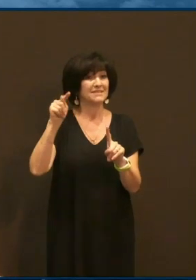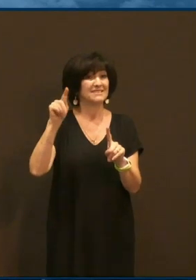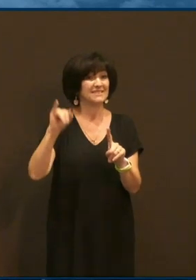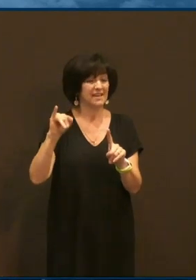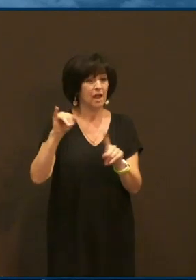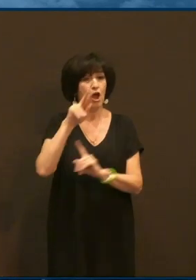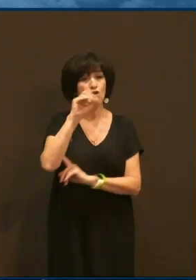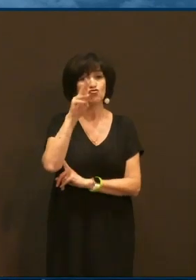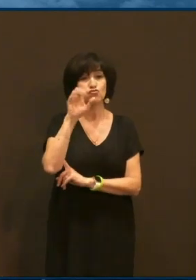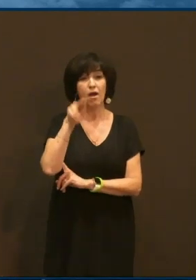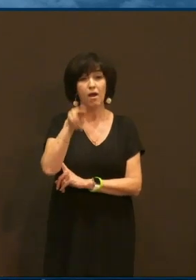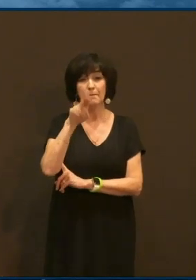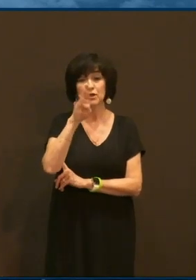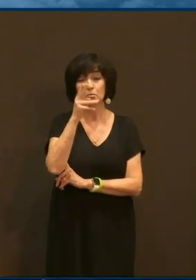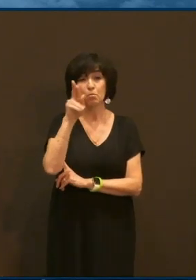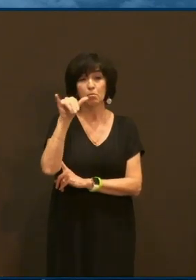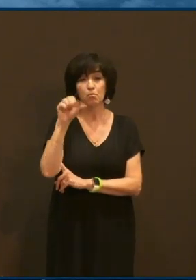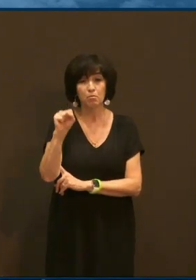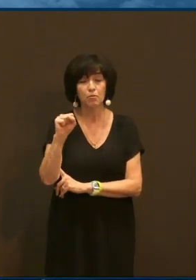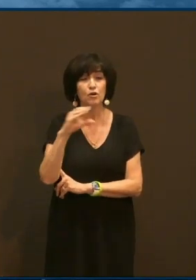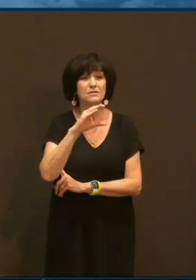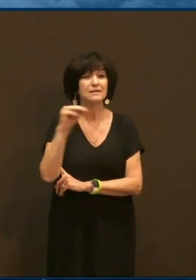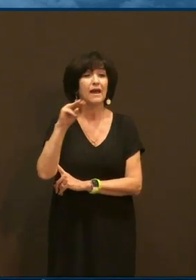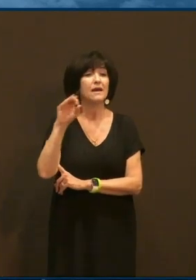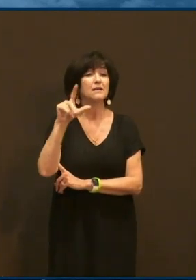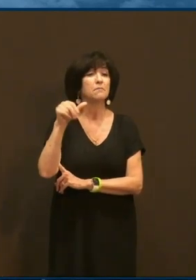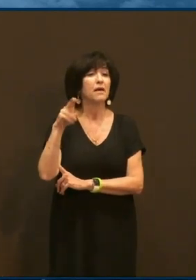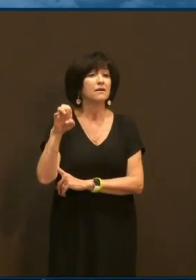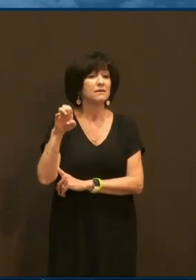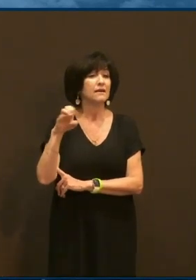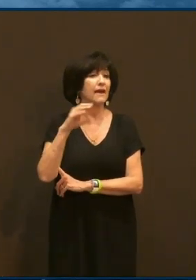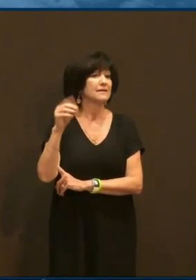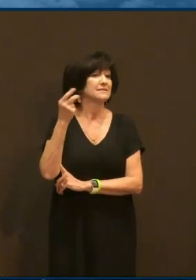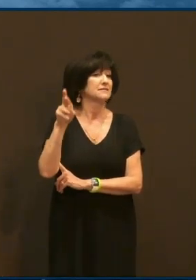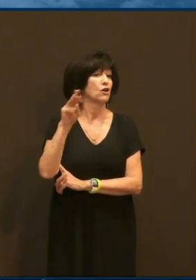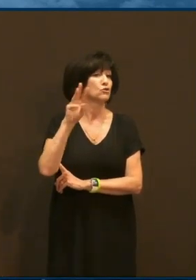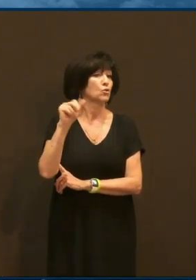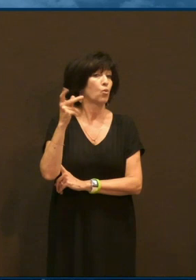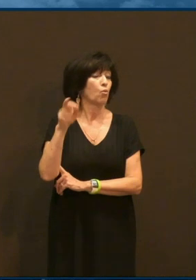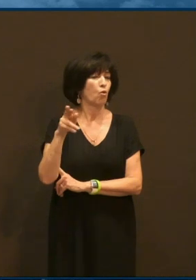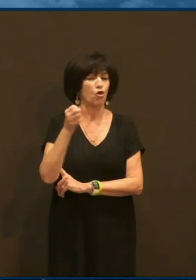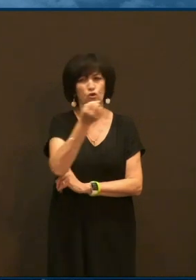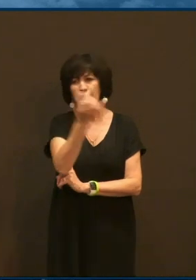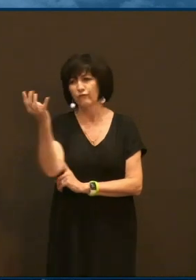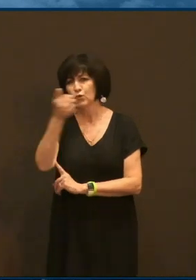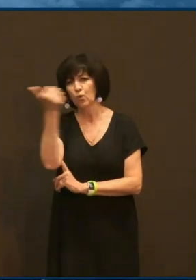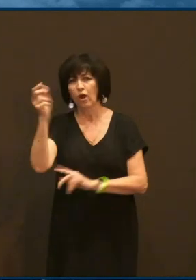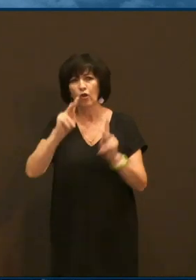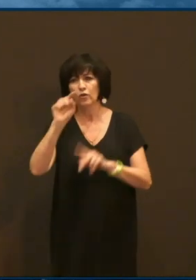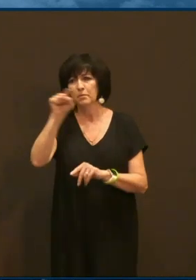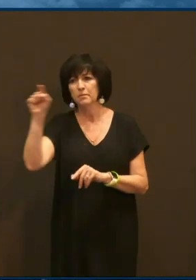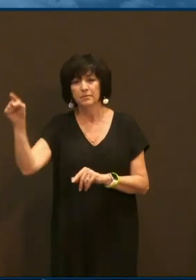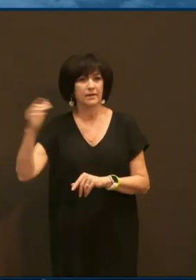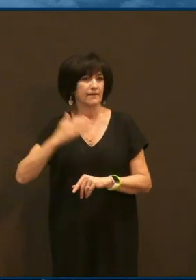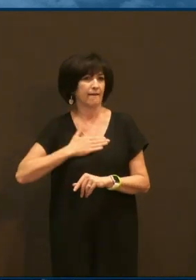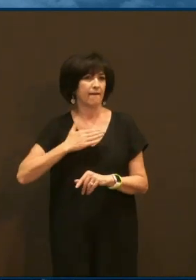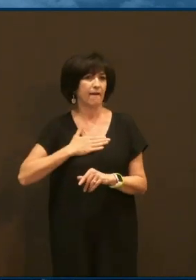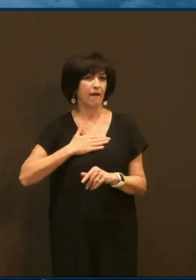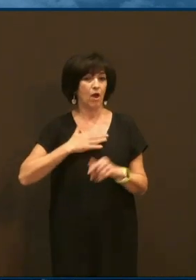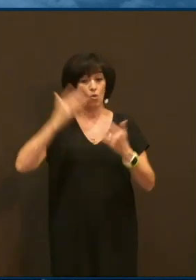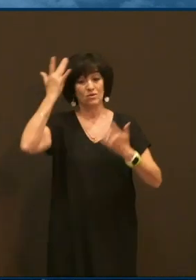Robin Burris, and Molly McGarrick, and Dr. Walker, and a number of other people, including our